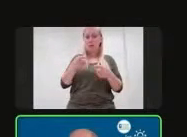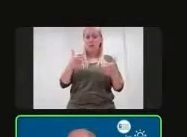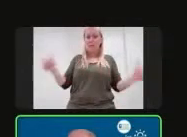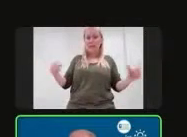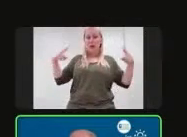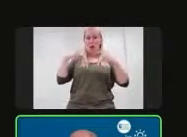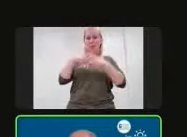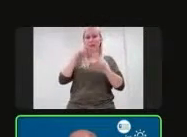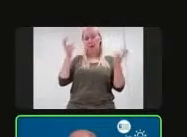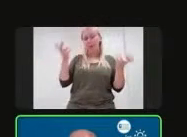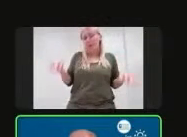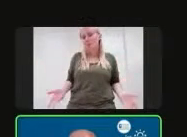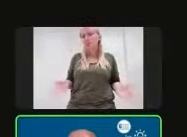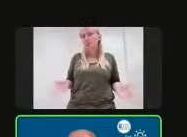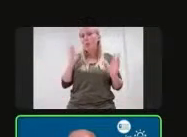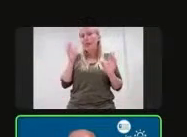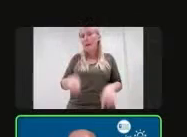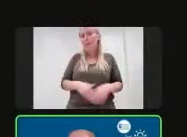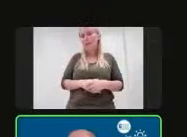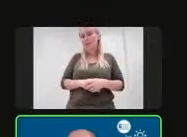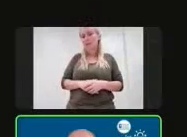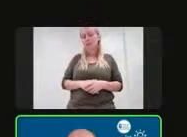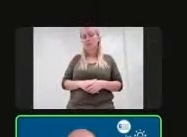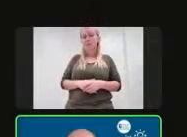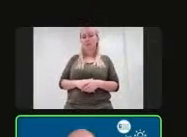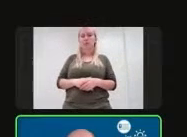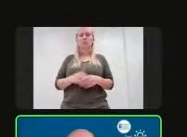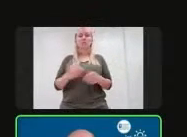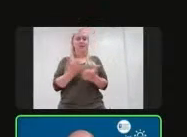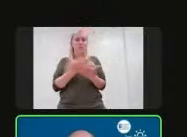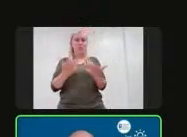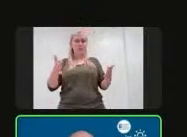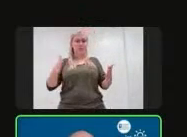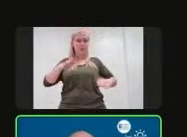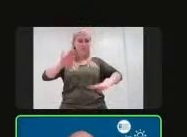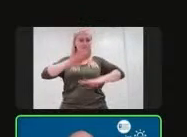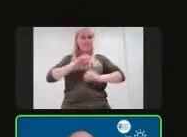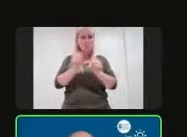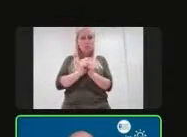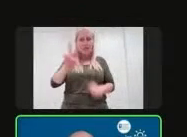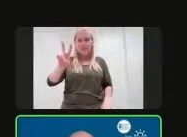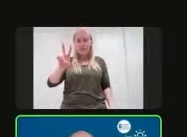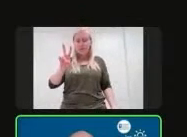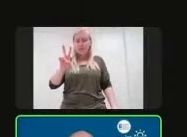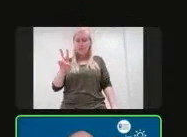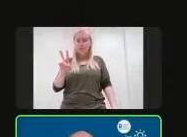topics. Great. Everybody's happy with 7?